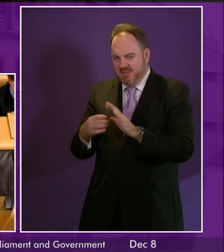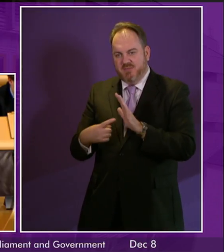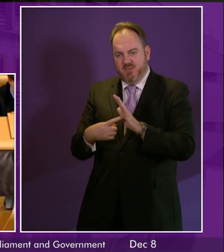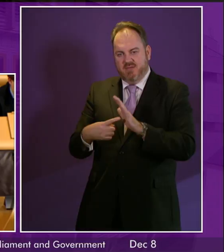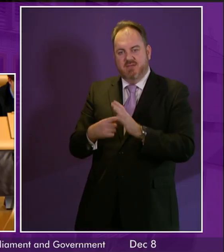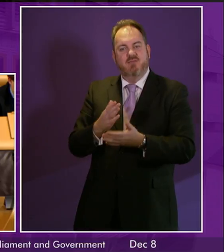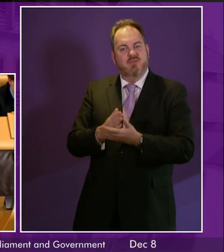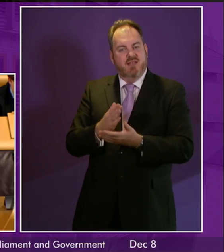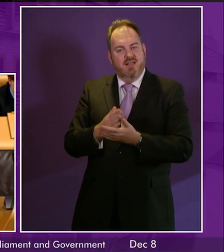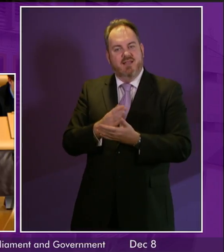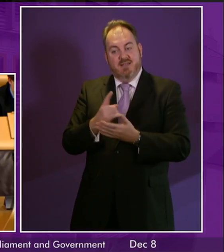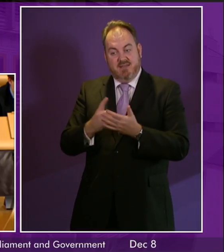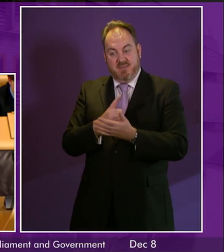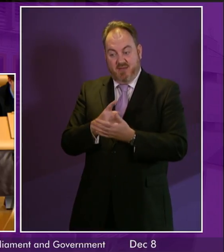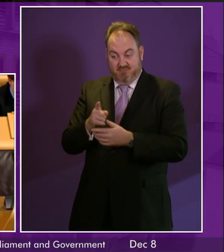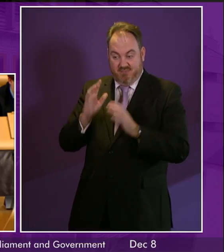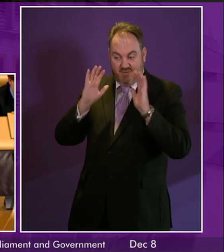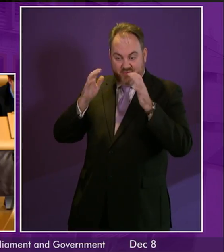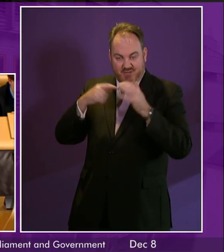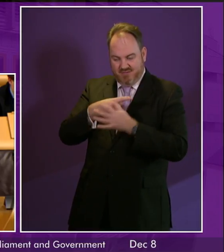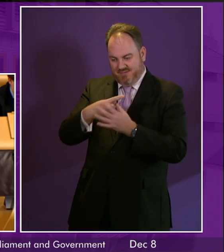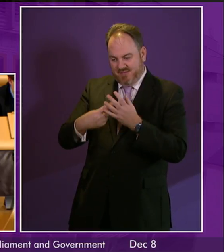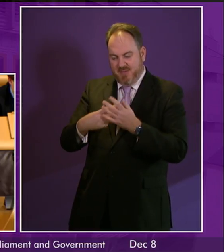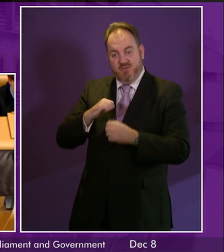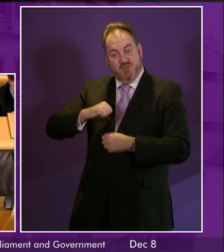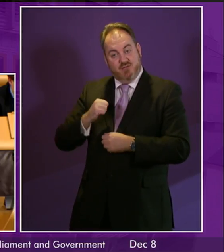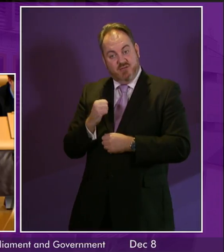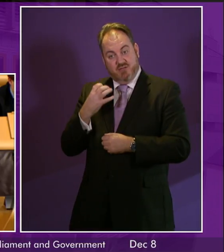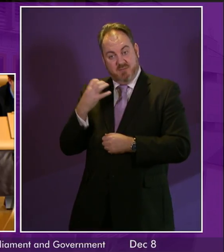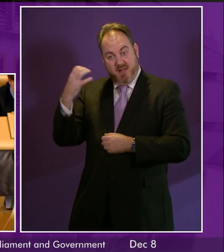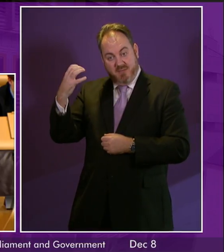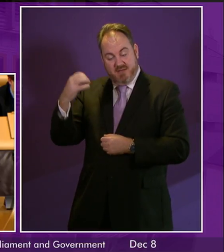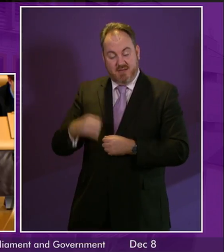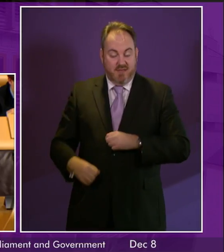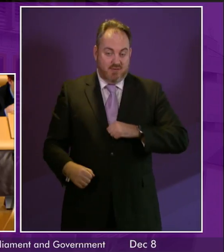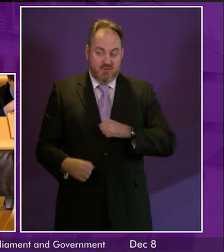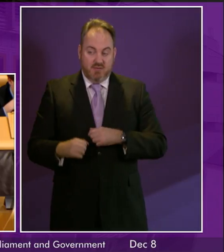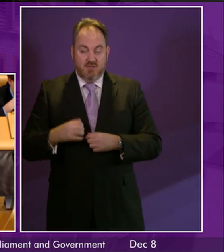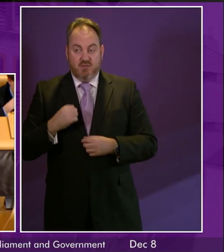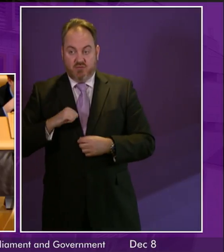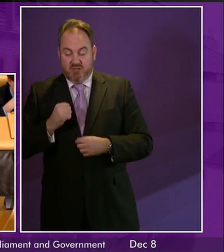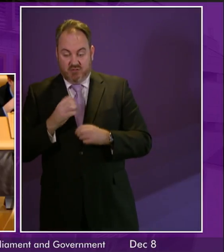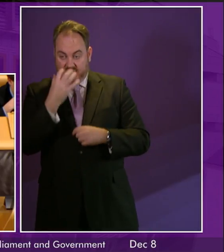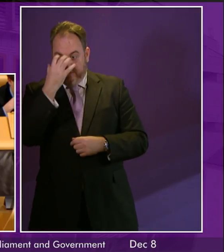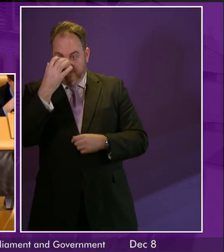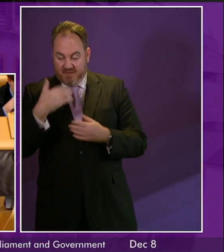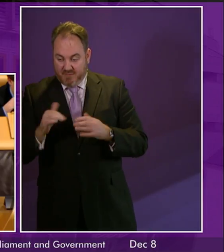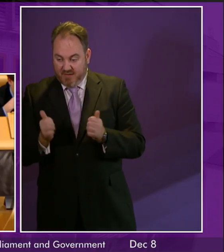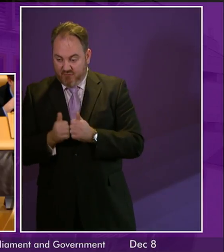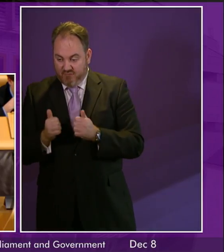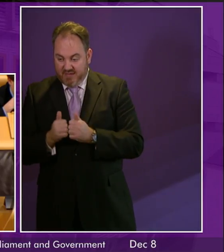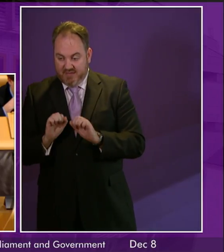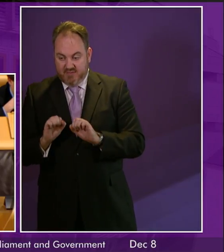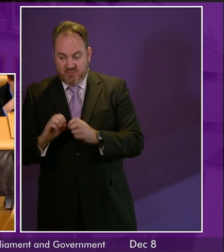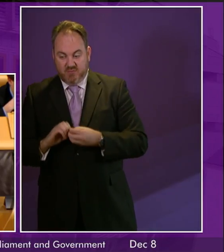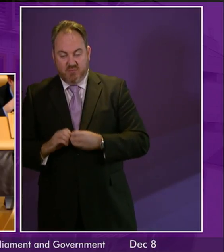in response to these concerns that the written agreement between the Scottish Parliament and the Scottish Government was entered into. And the agreement requires the Scottish